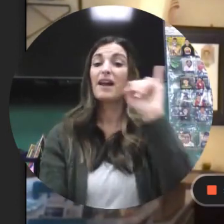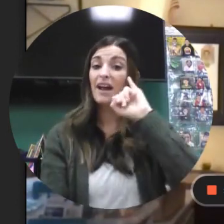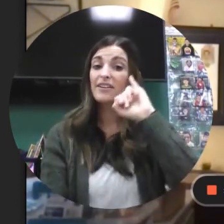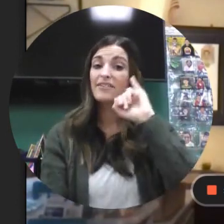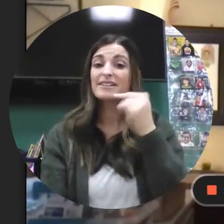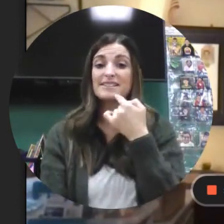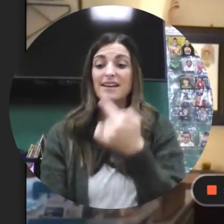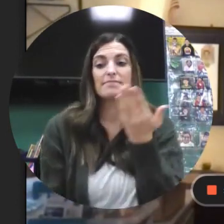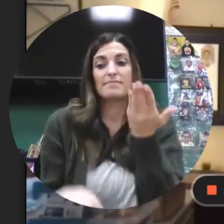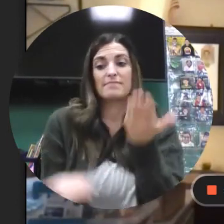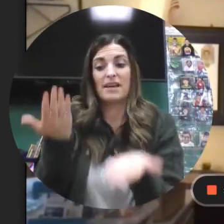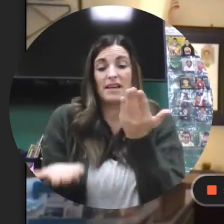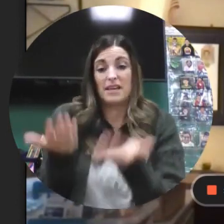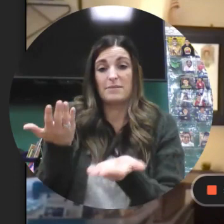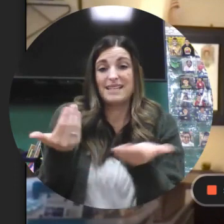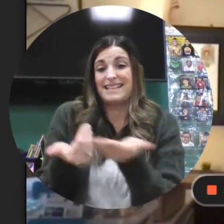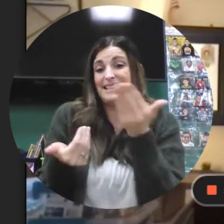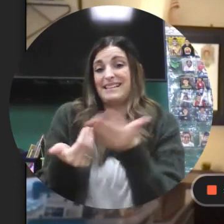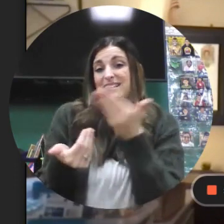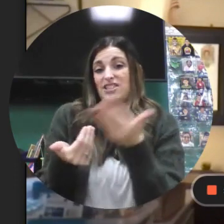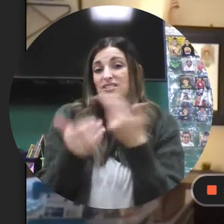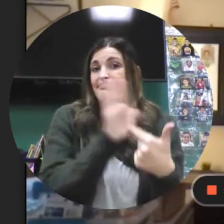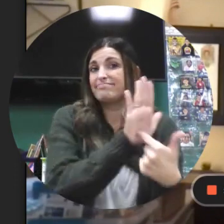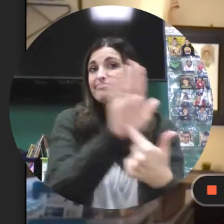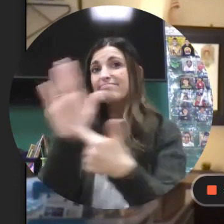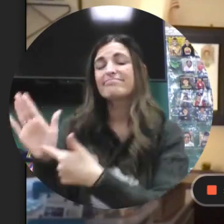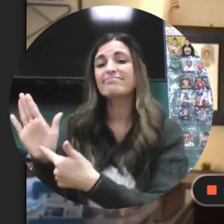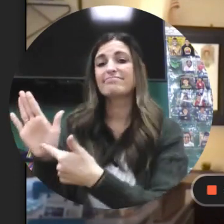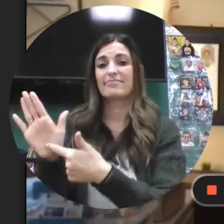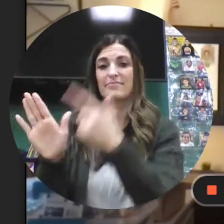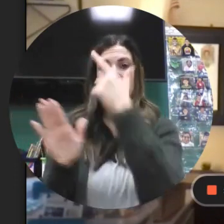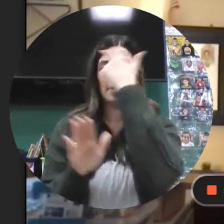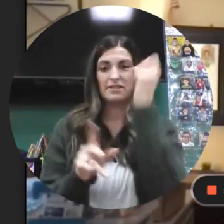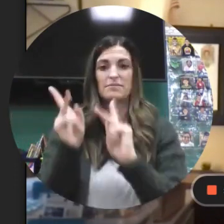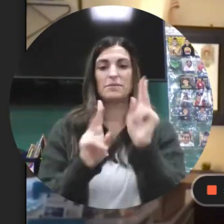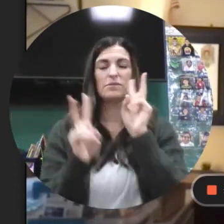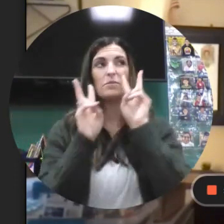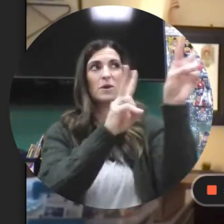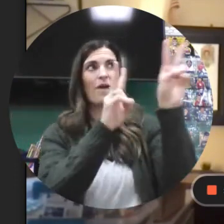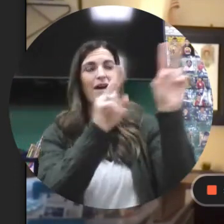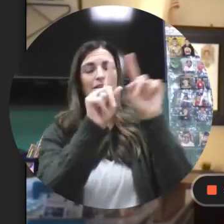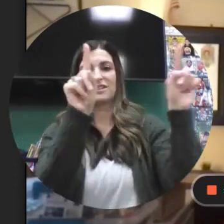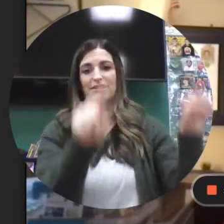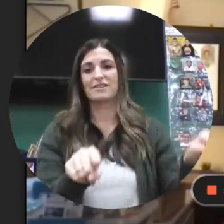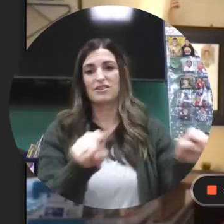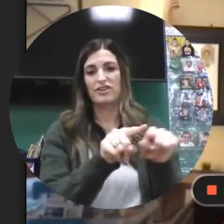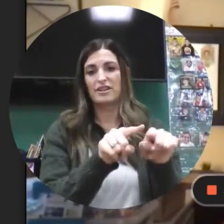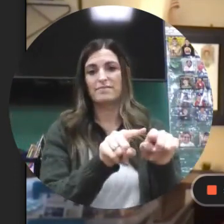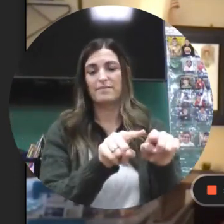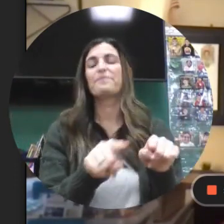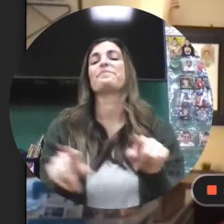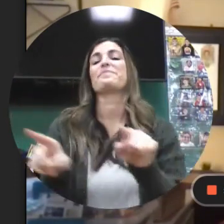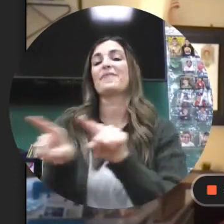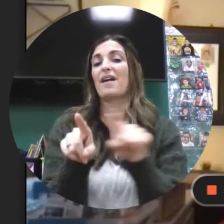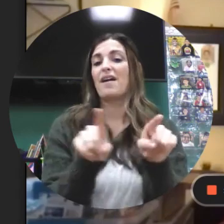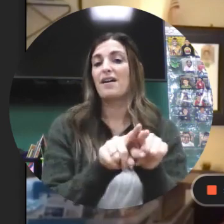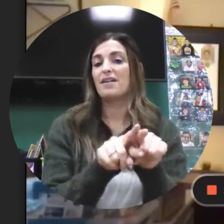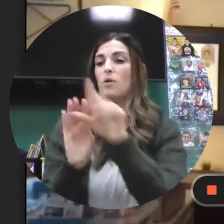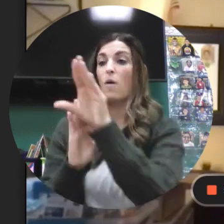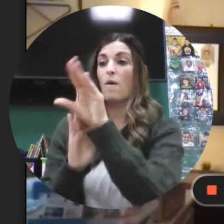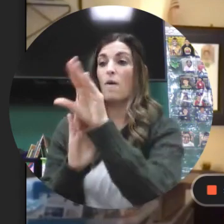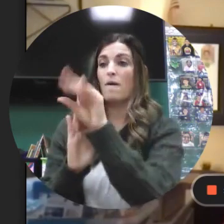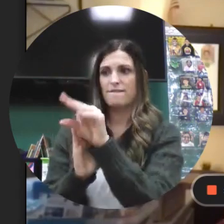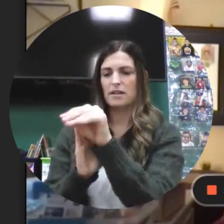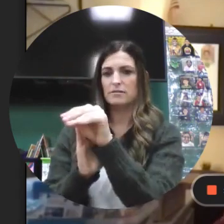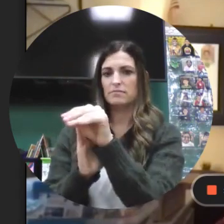would be easier on the day we presented because the other kids would be watching the screen, not us. Also, we could film more than one take